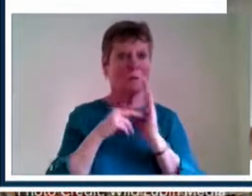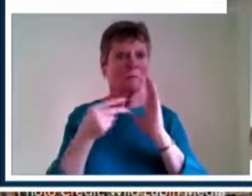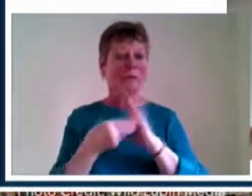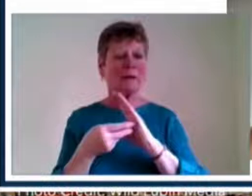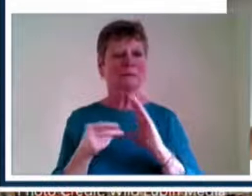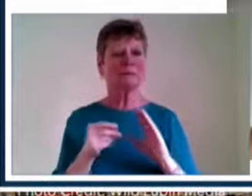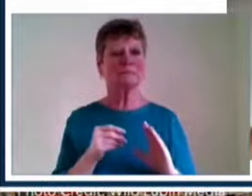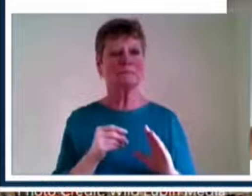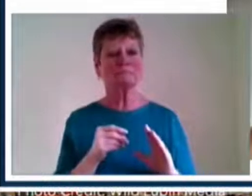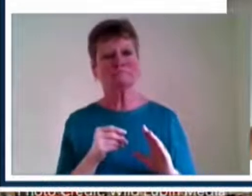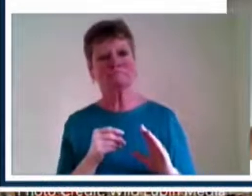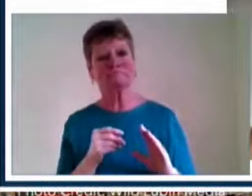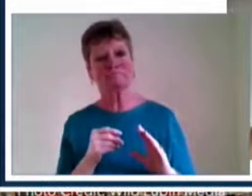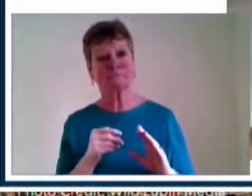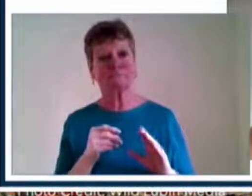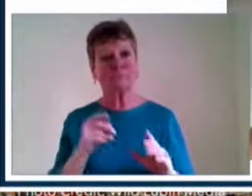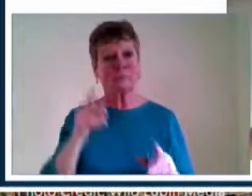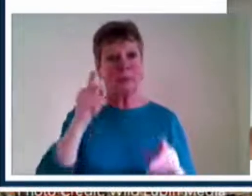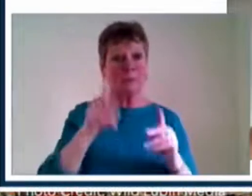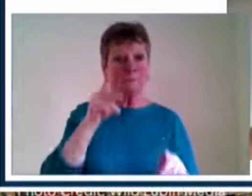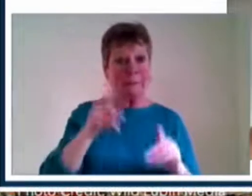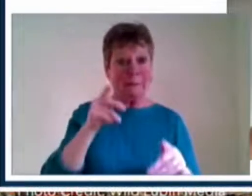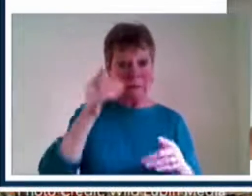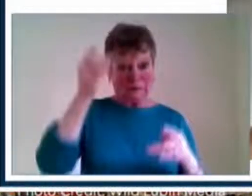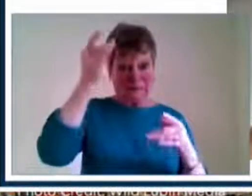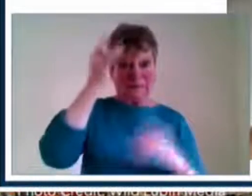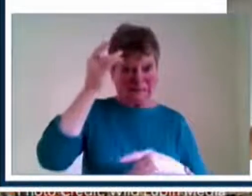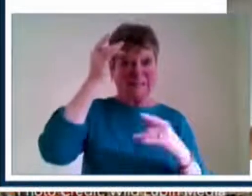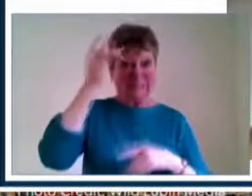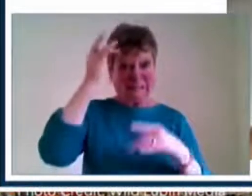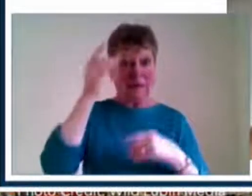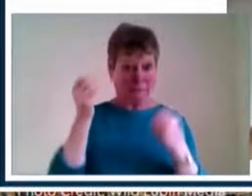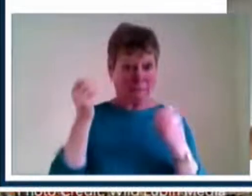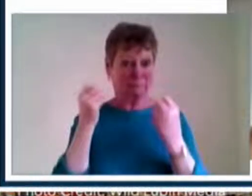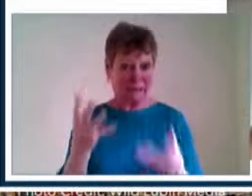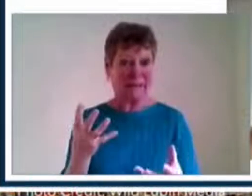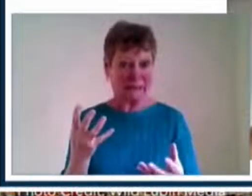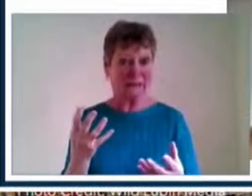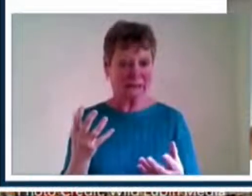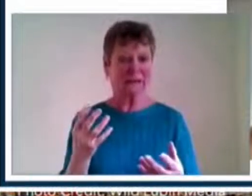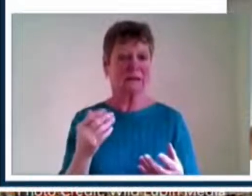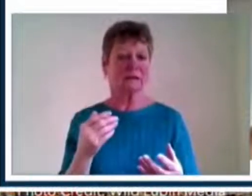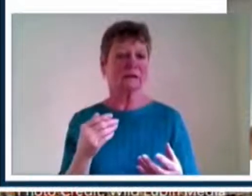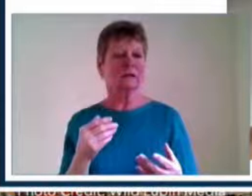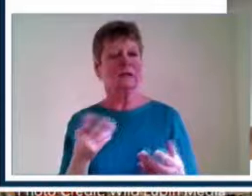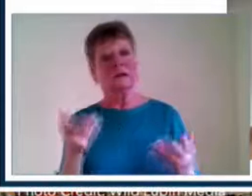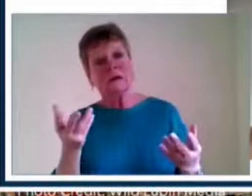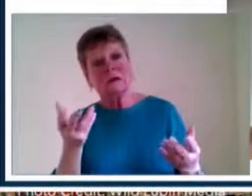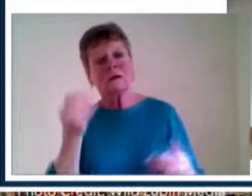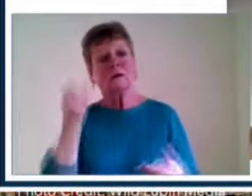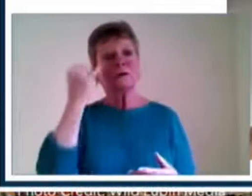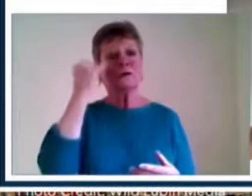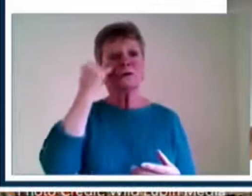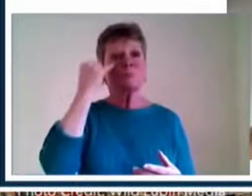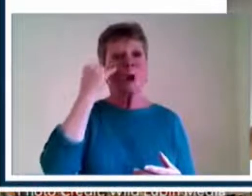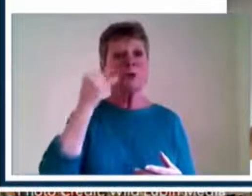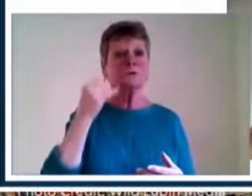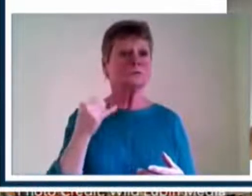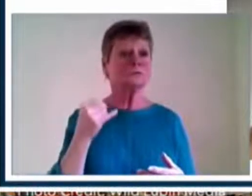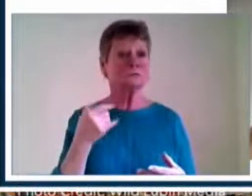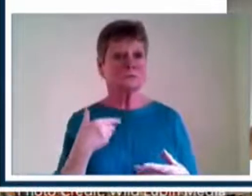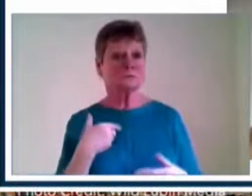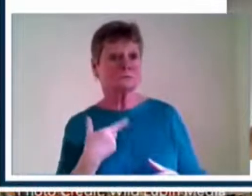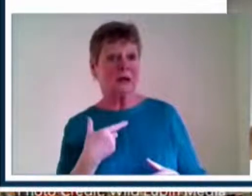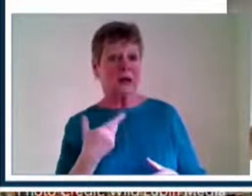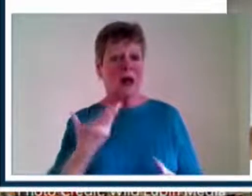been infected through this wave. And it's simply when you have, even if you have a very low risk of